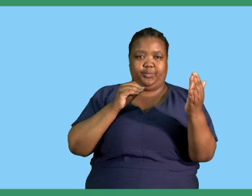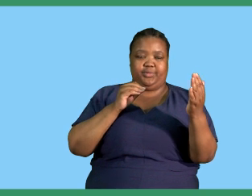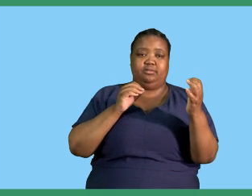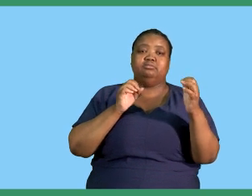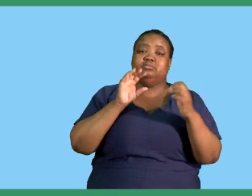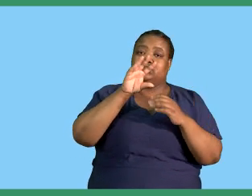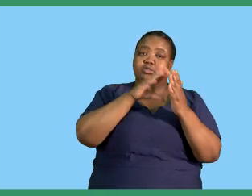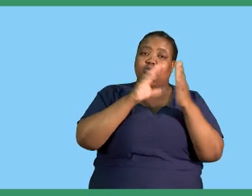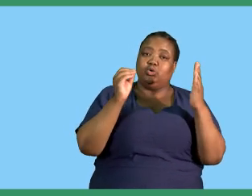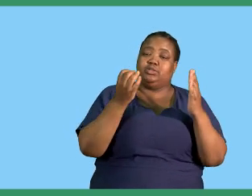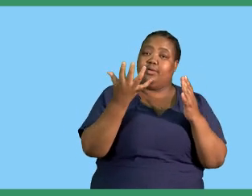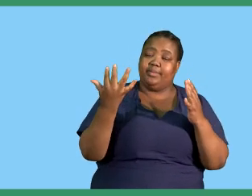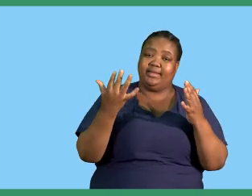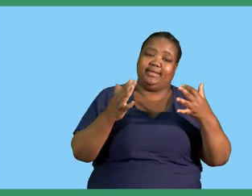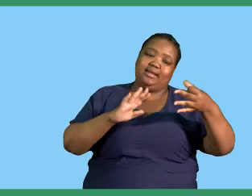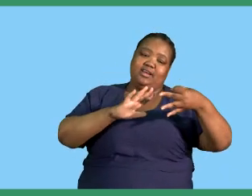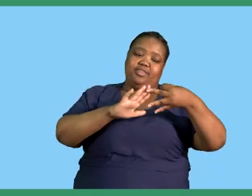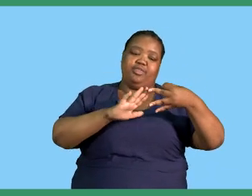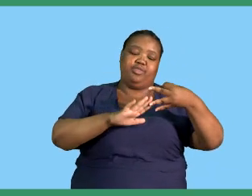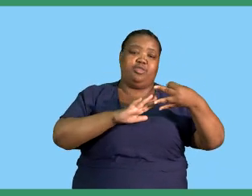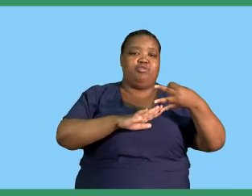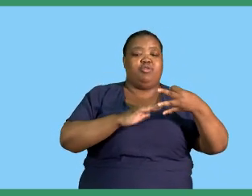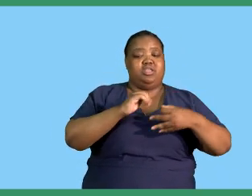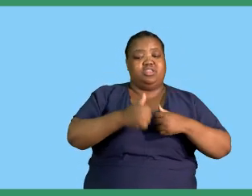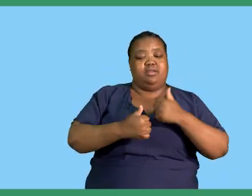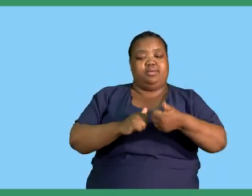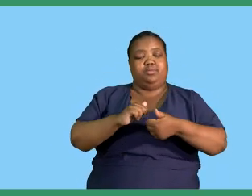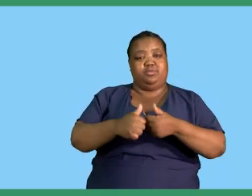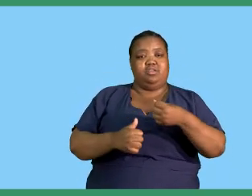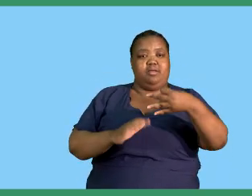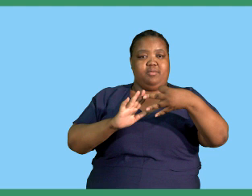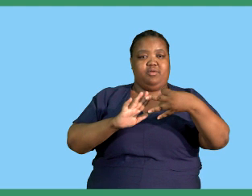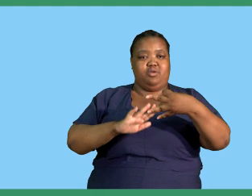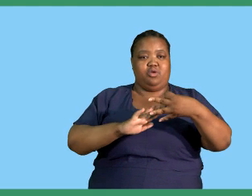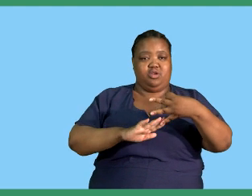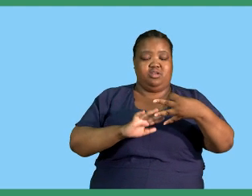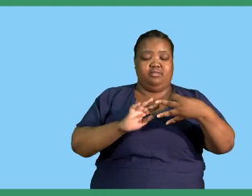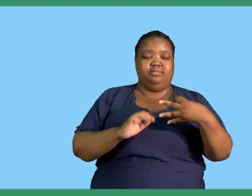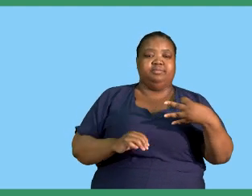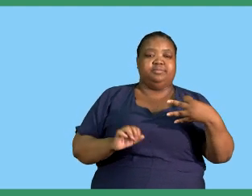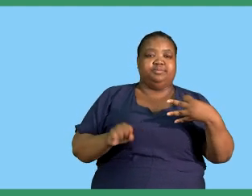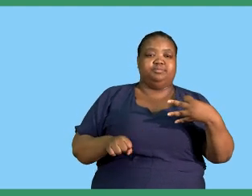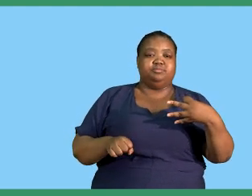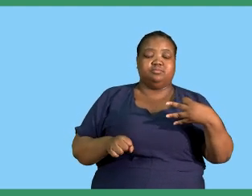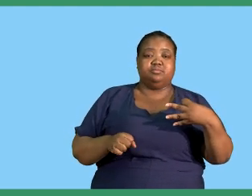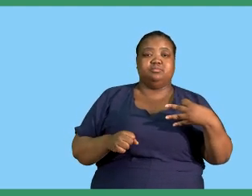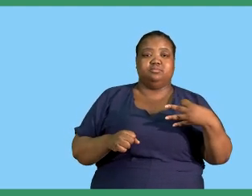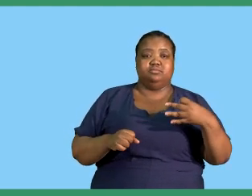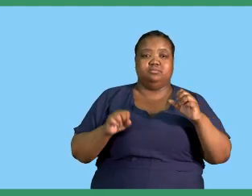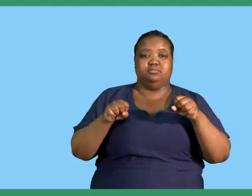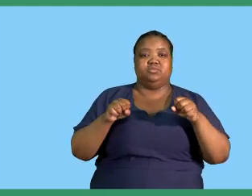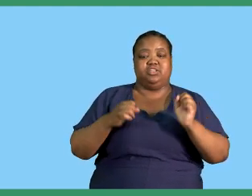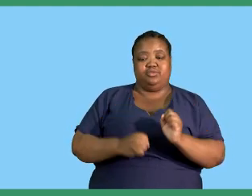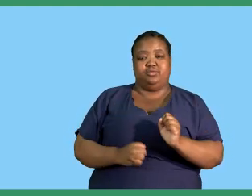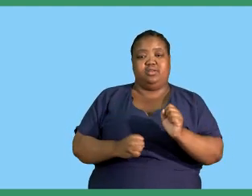many? What are you quoting? It says here, quote 3 steps. Let's erase this. Right. It says quote 3 steps